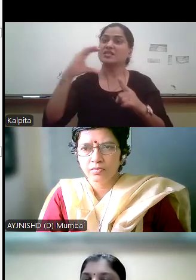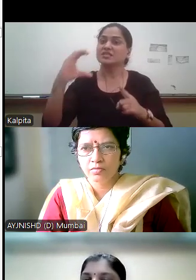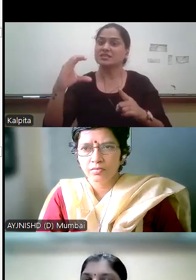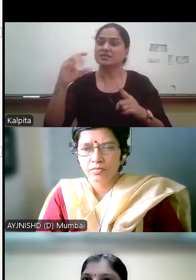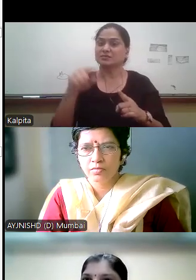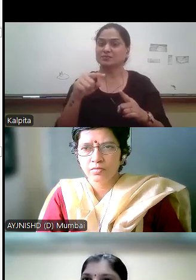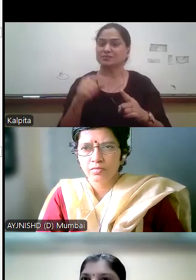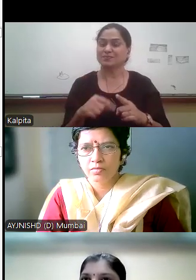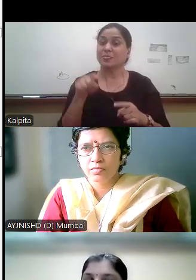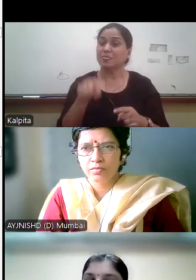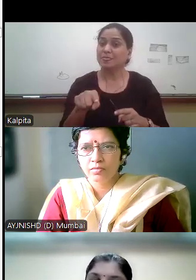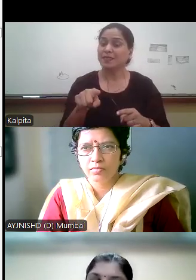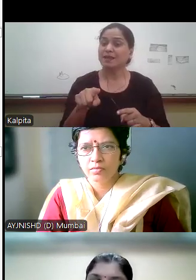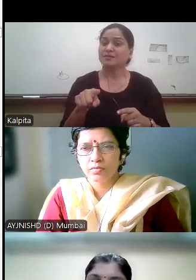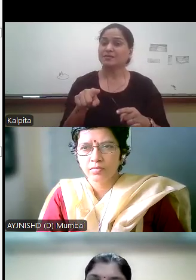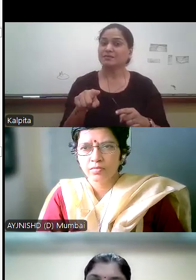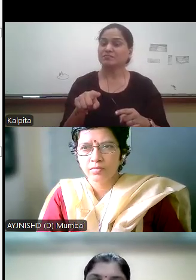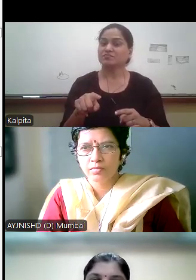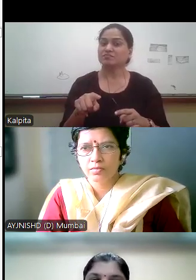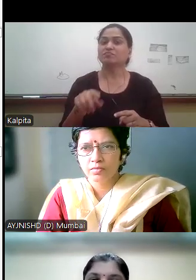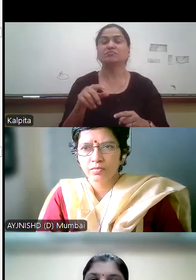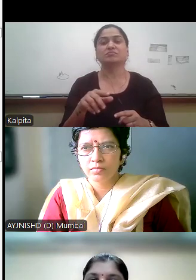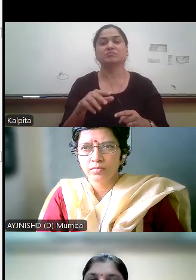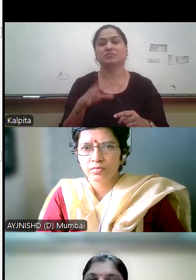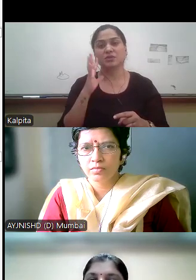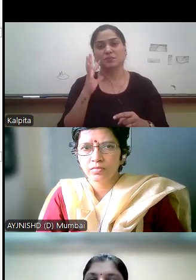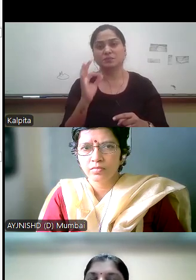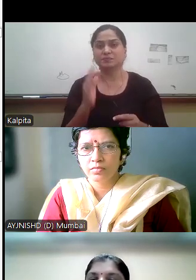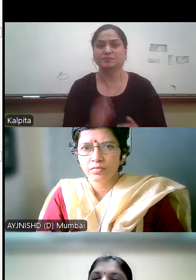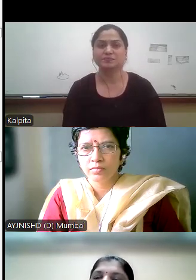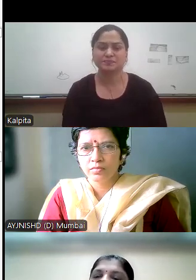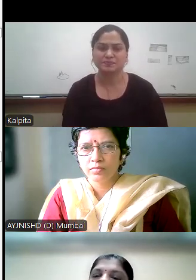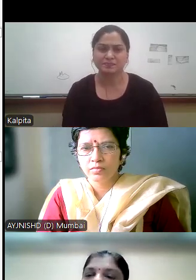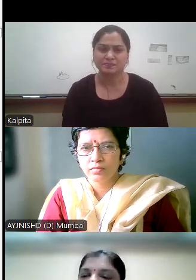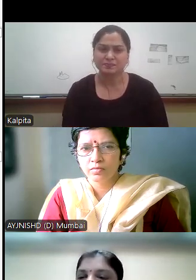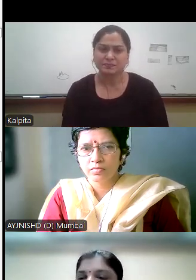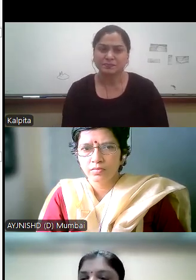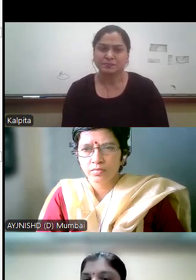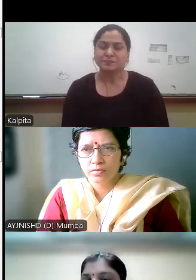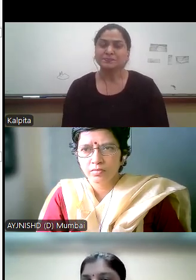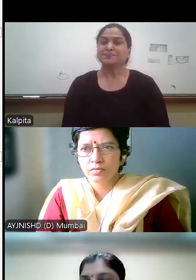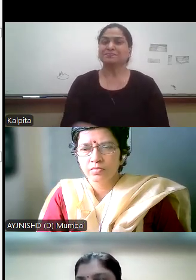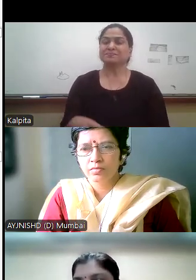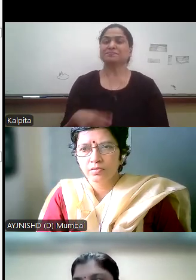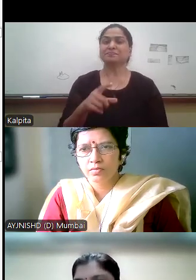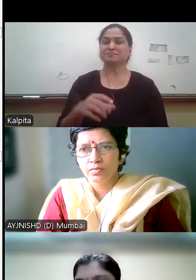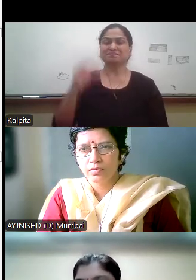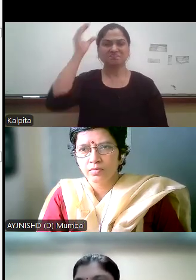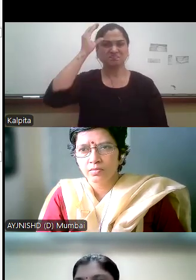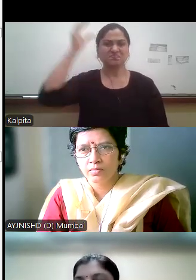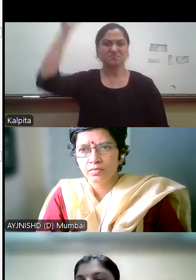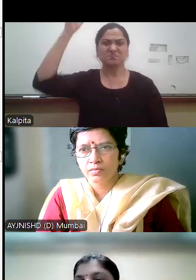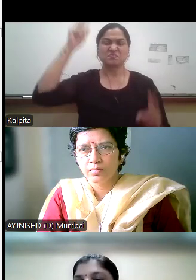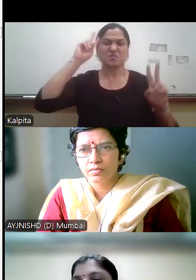proper positioning devices which we maintain. Then there are some misconceptions about cerebral